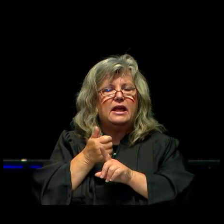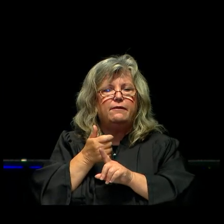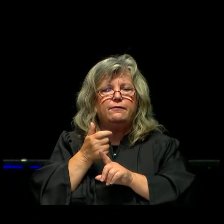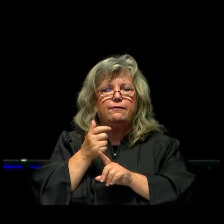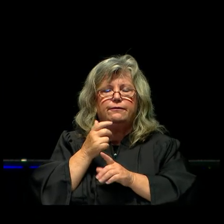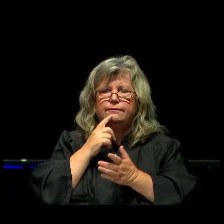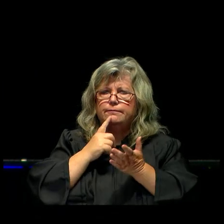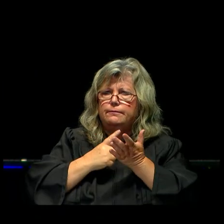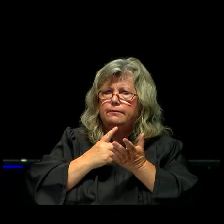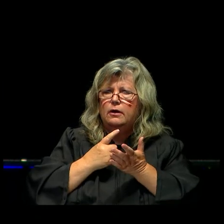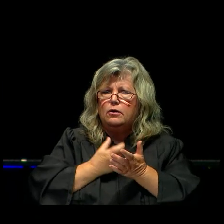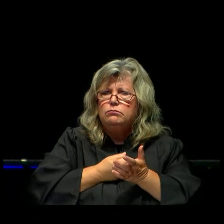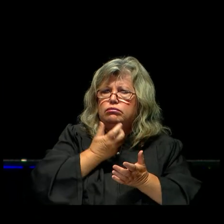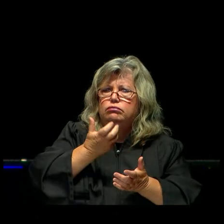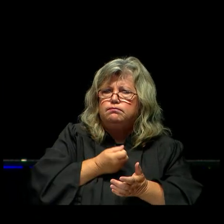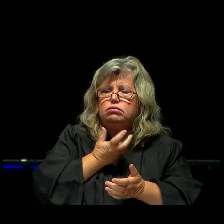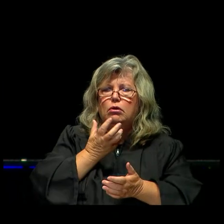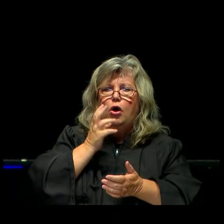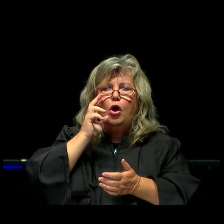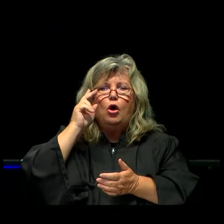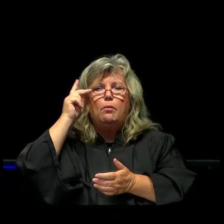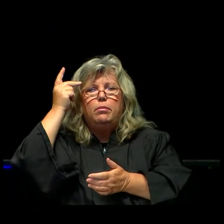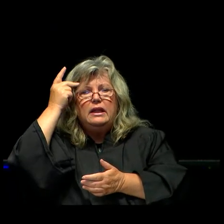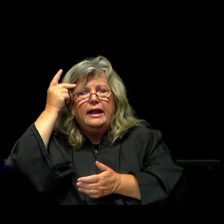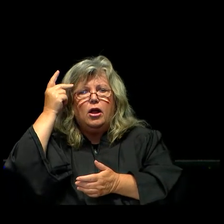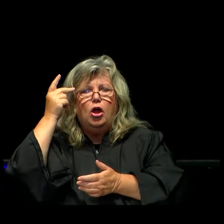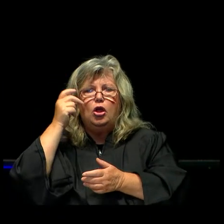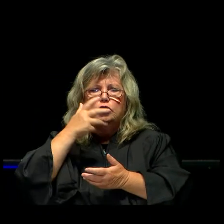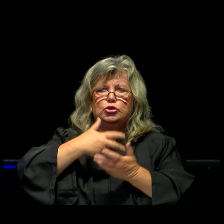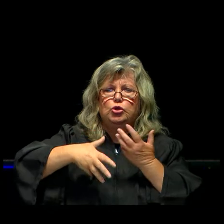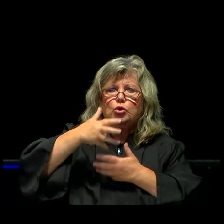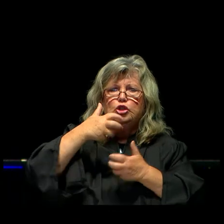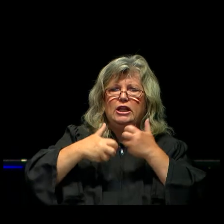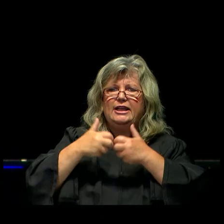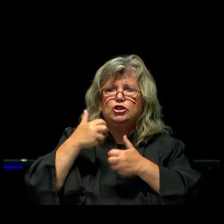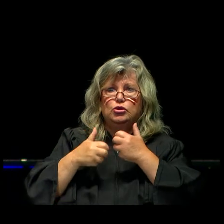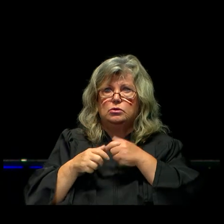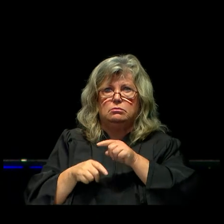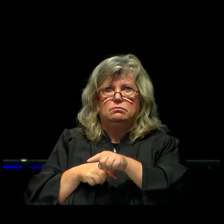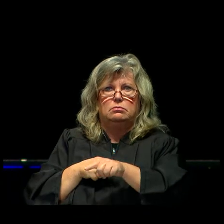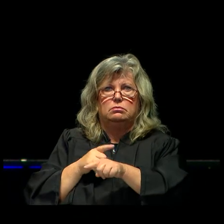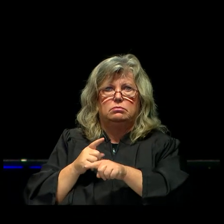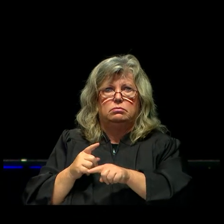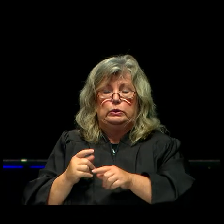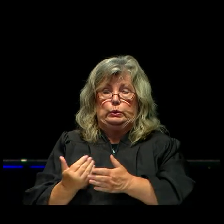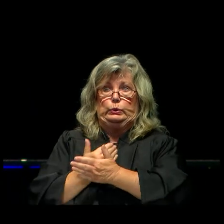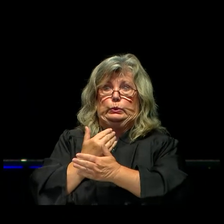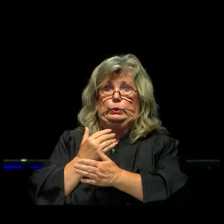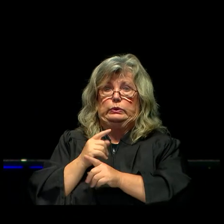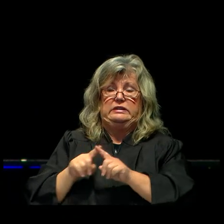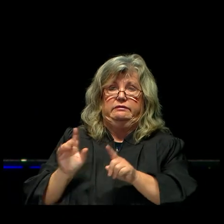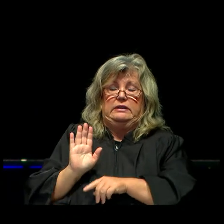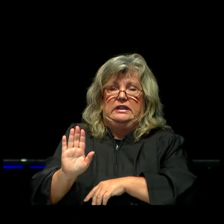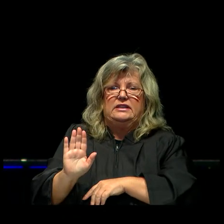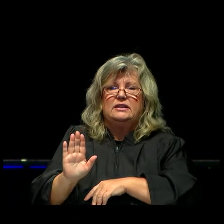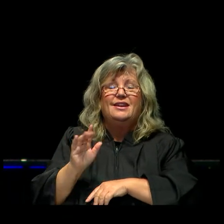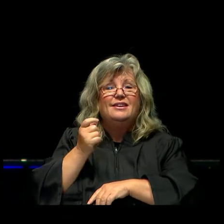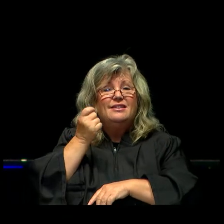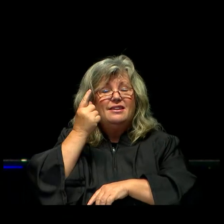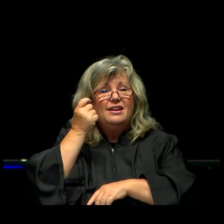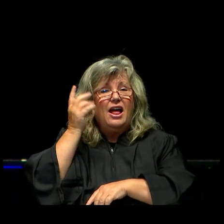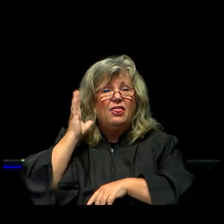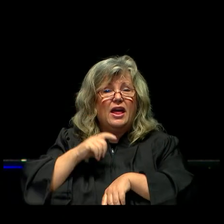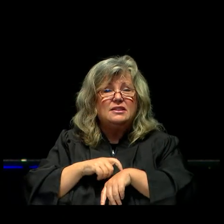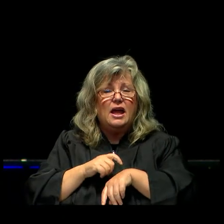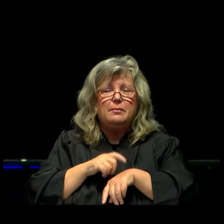and social issues, probably like no other songwriter had. Imagine the contemporary time. There were